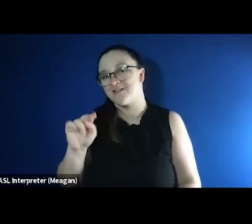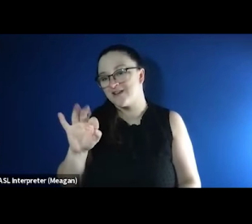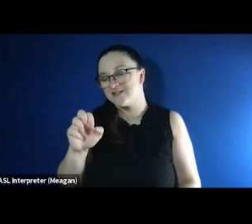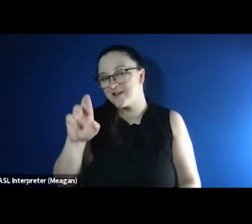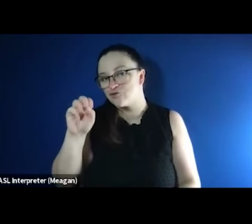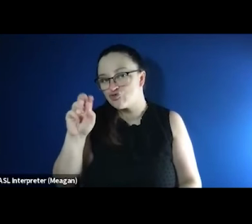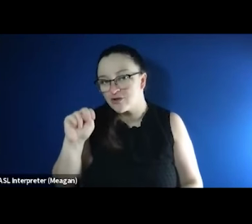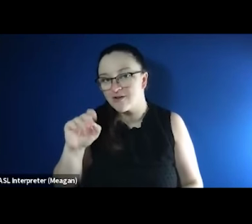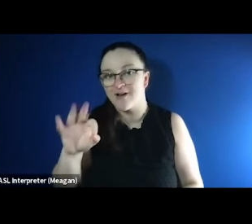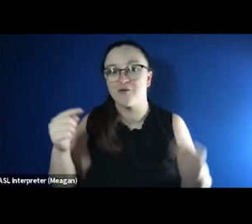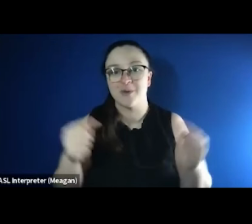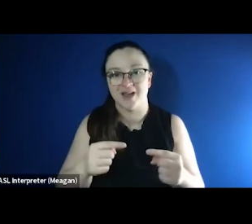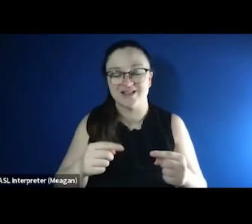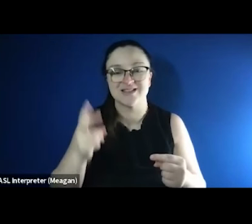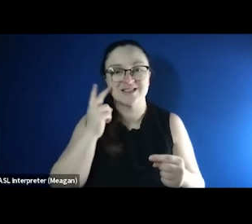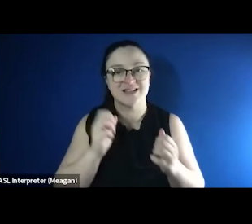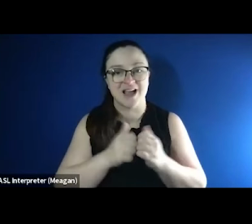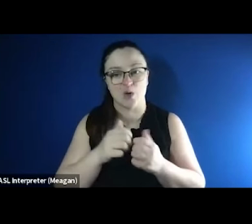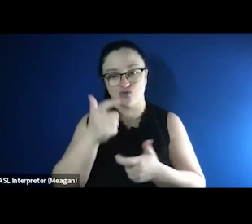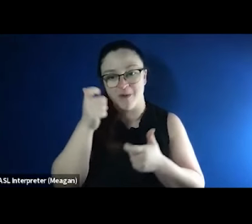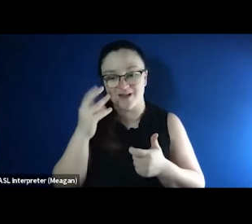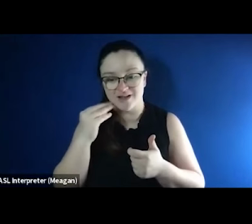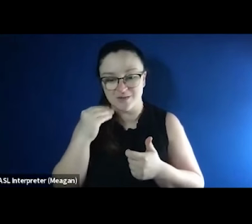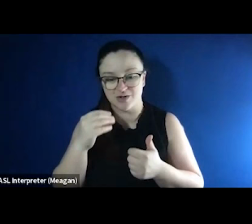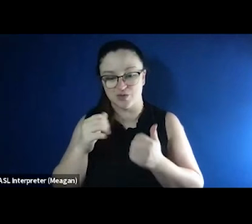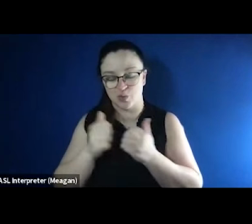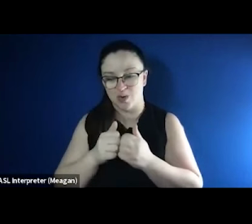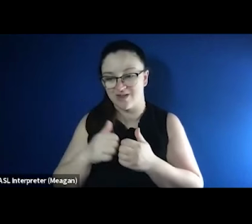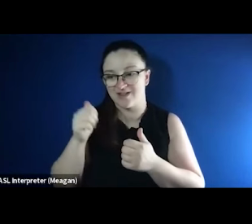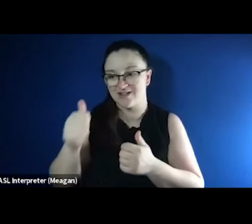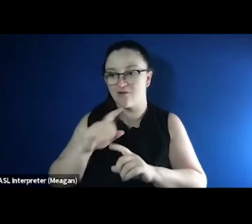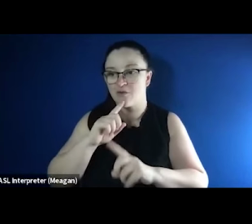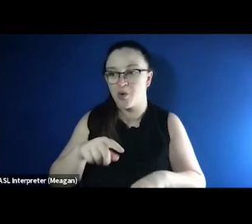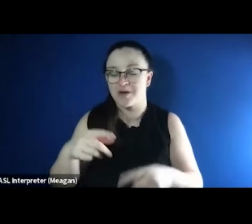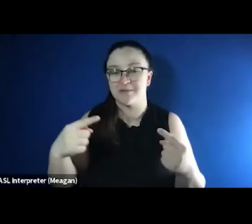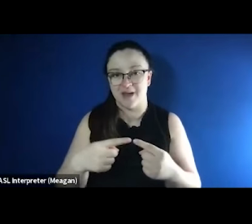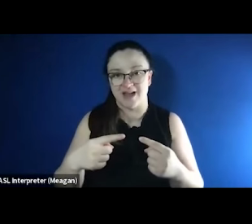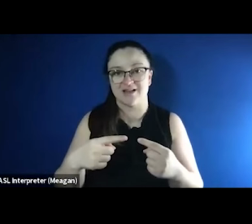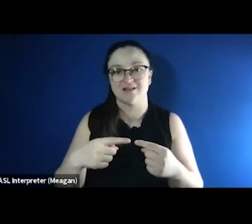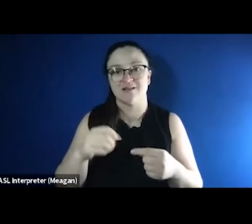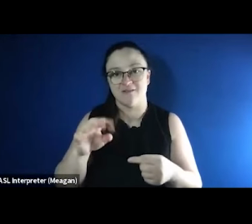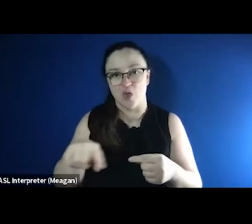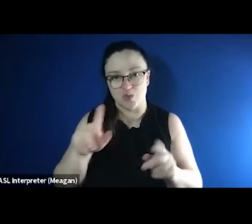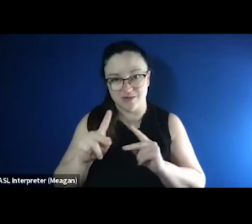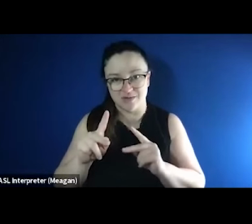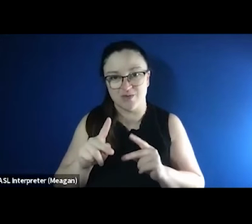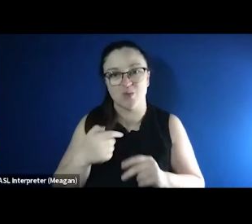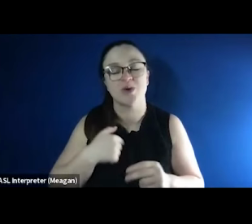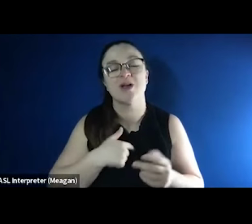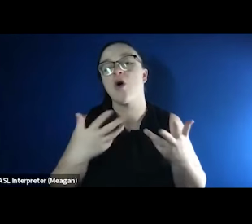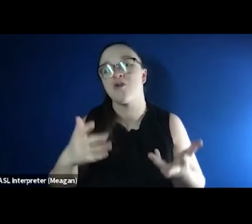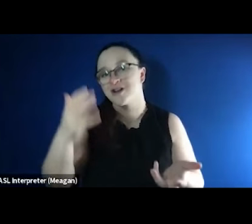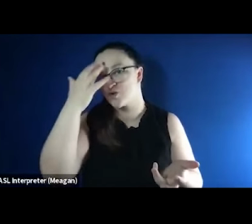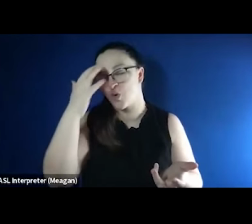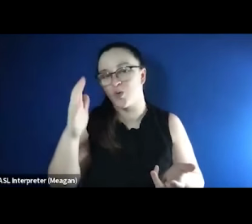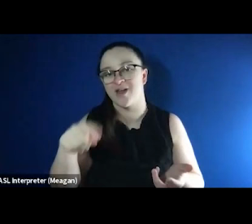at the influence of traumatic experiences in self-reported pain among the population. So we already acknowledge that there's a pathway that people